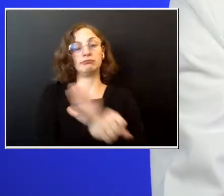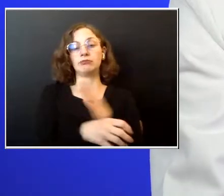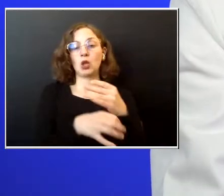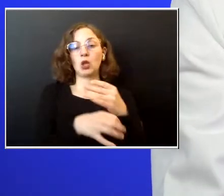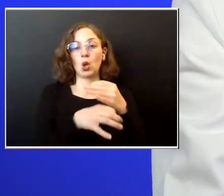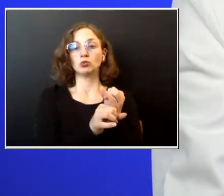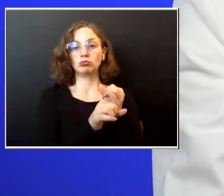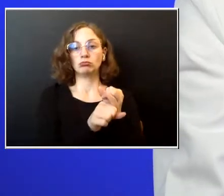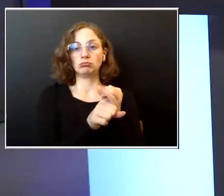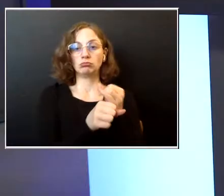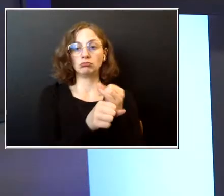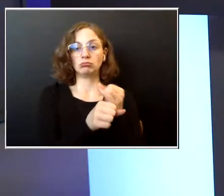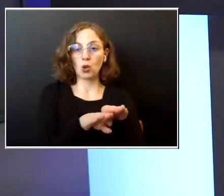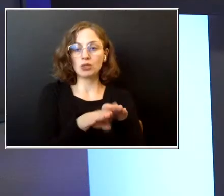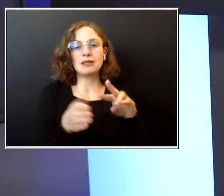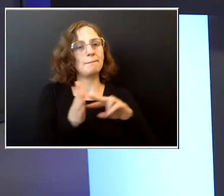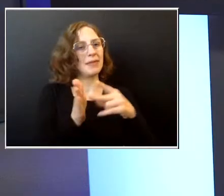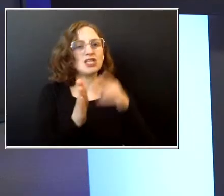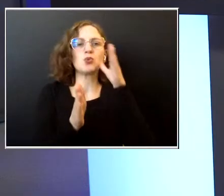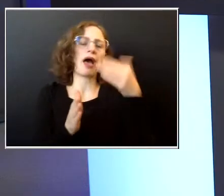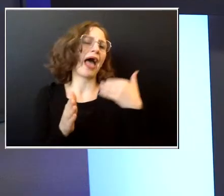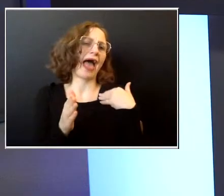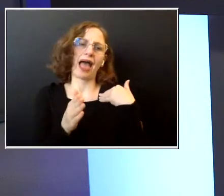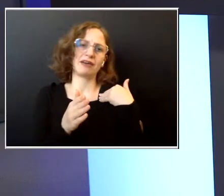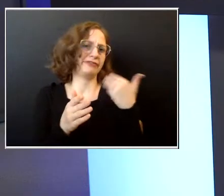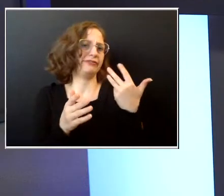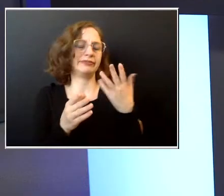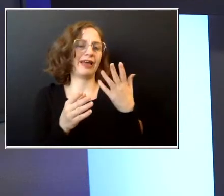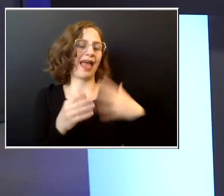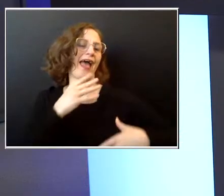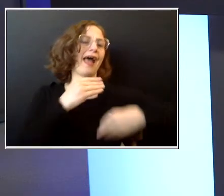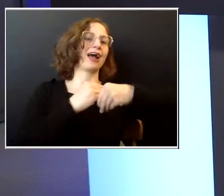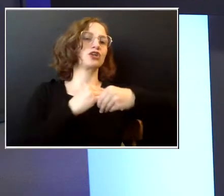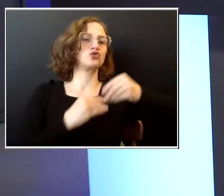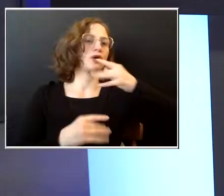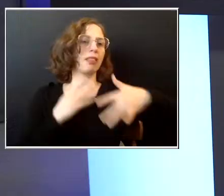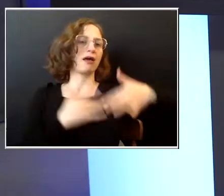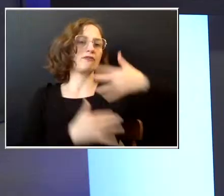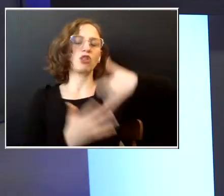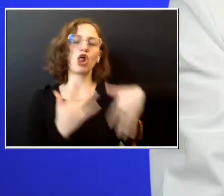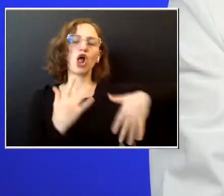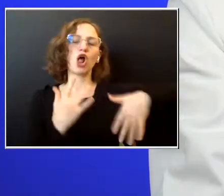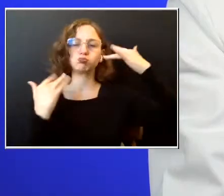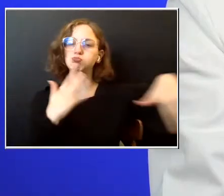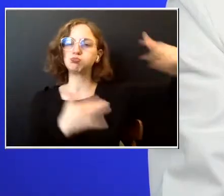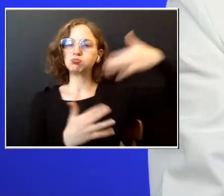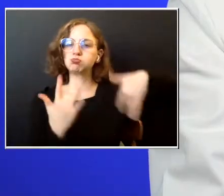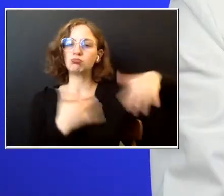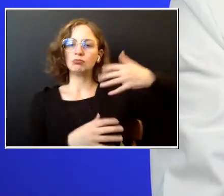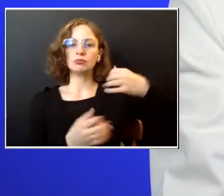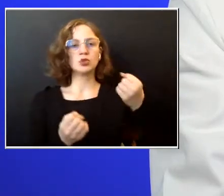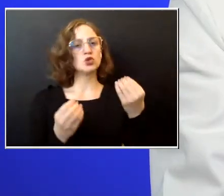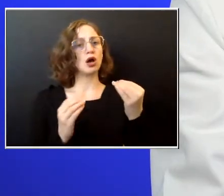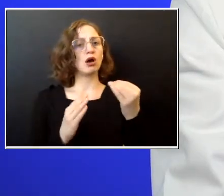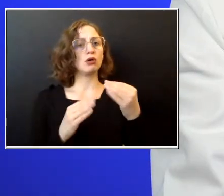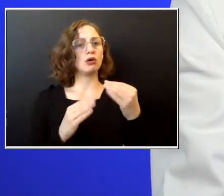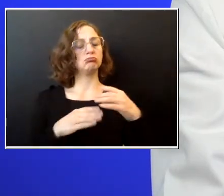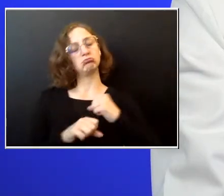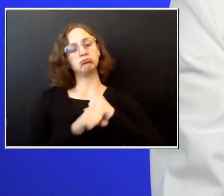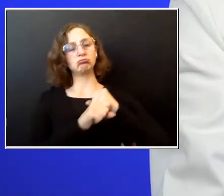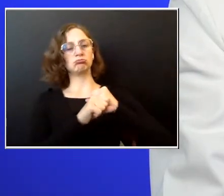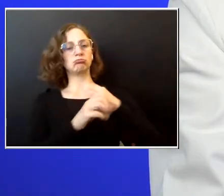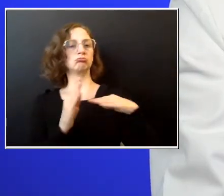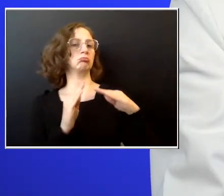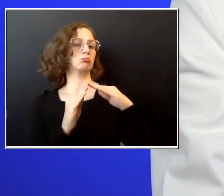a whole lot more strokes. I see people occasionally that make it into their 60s and 70s who've had Moya Moya all their life and have had